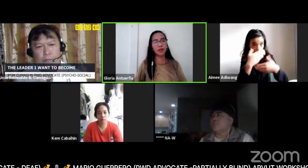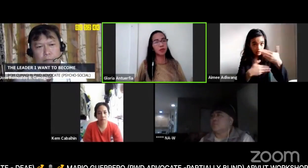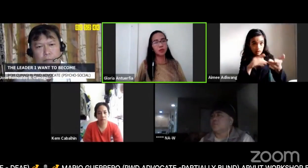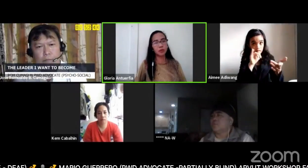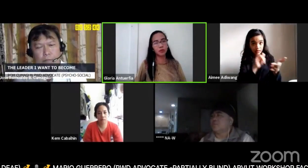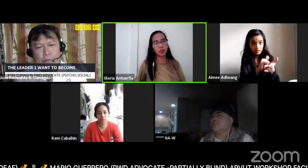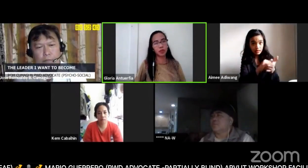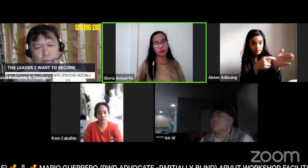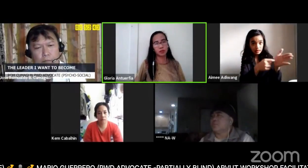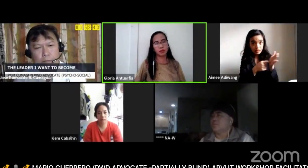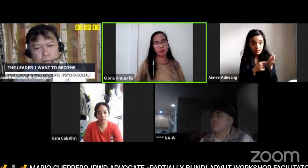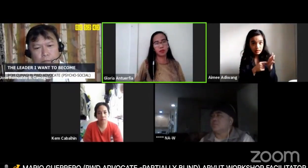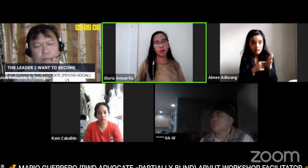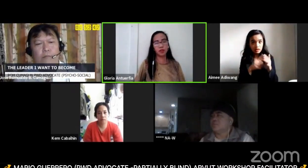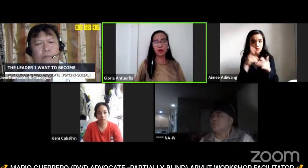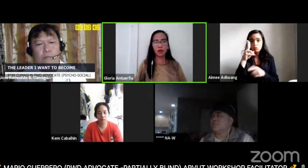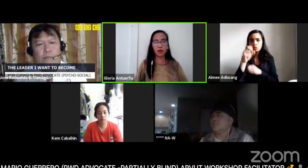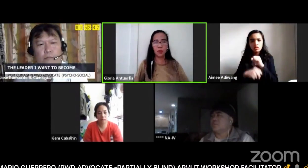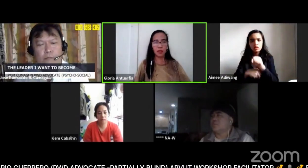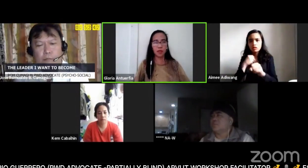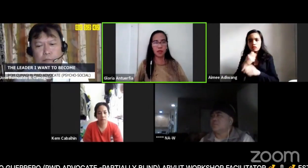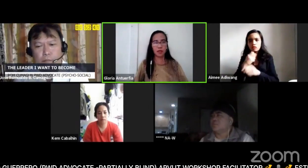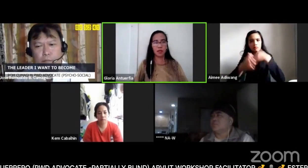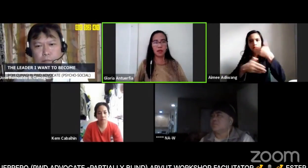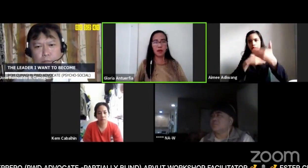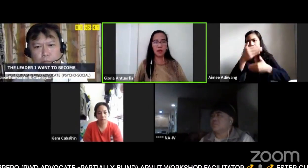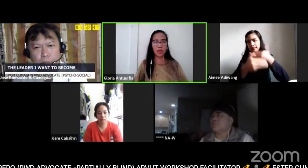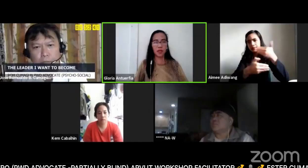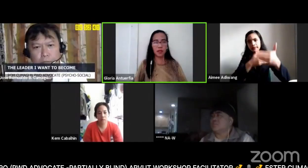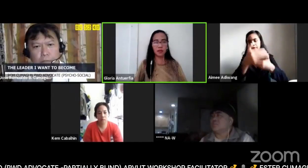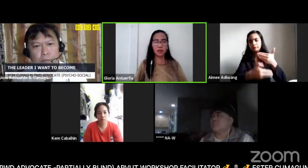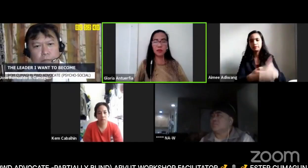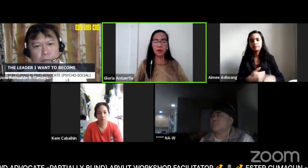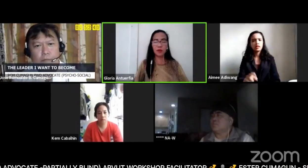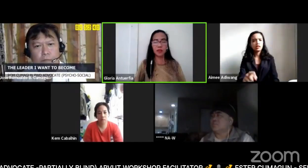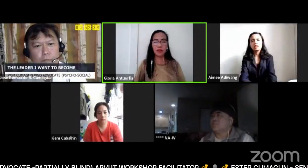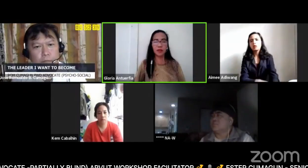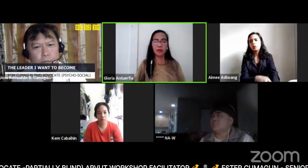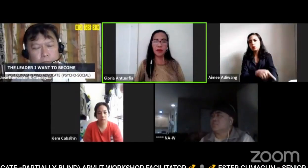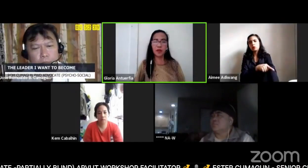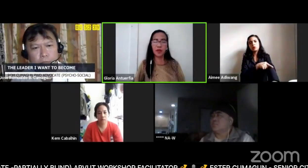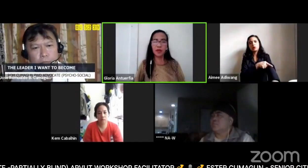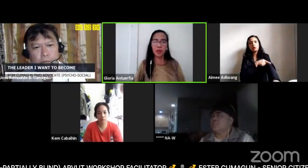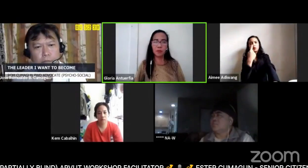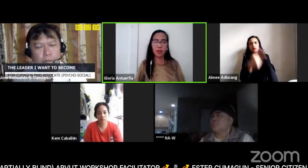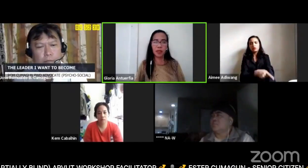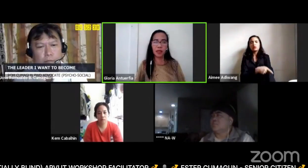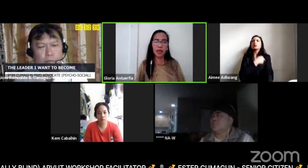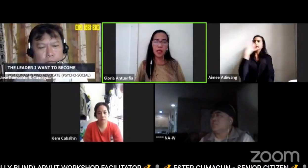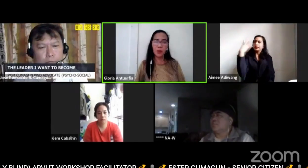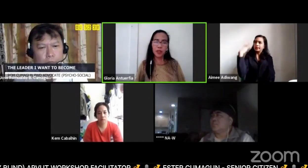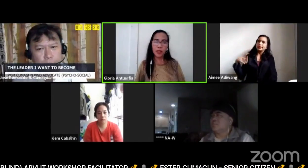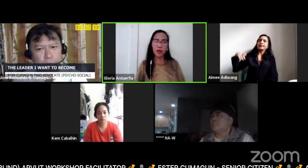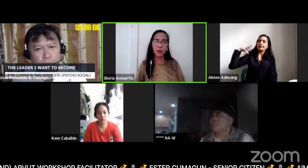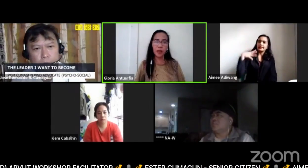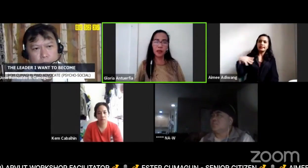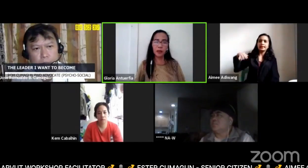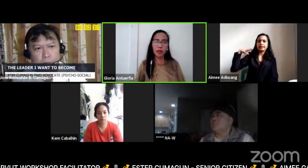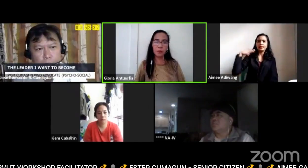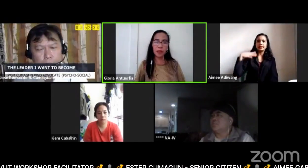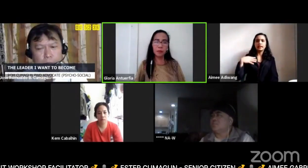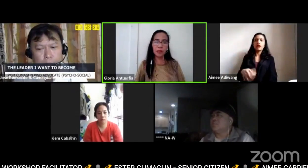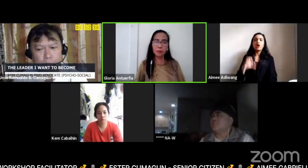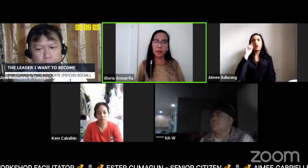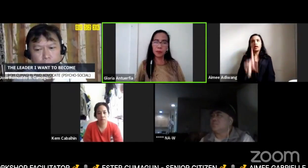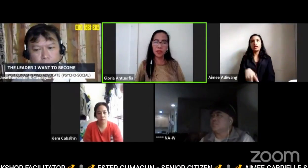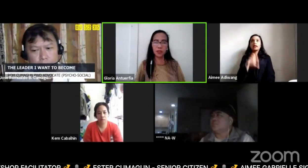is it took 2 years. So long waiting. So yung long waiting na yun, ayun, ano yung mga pwedeng gawin